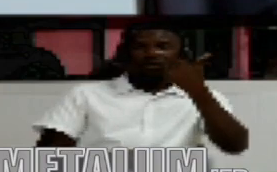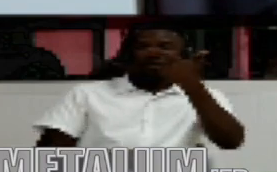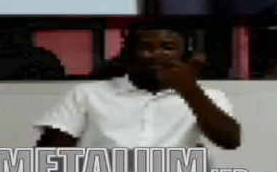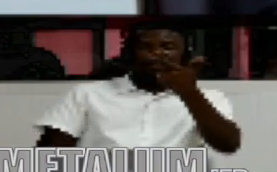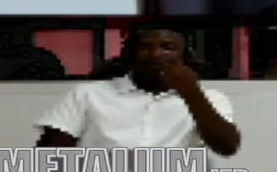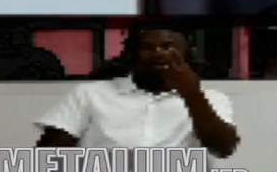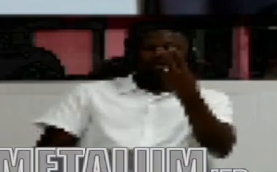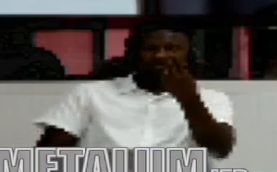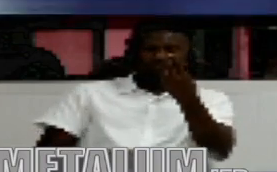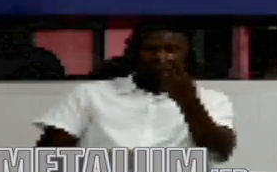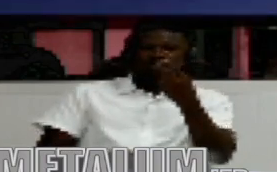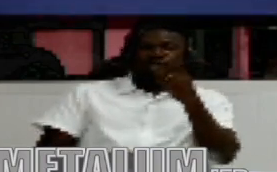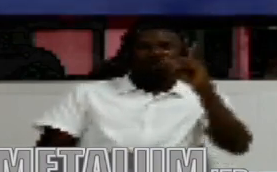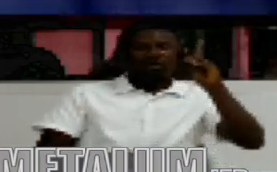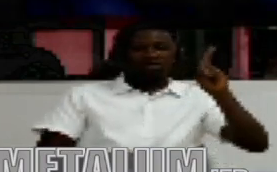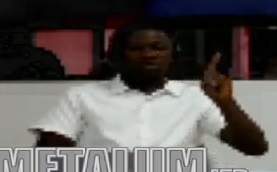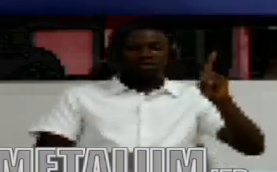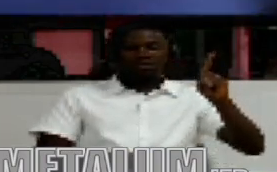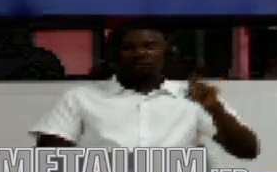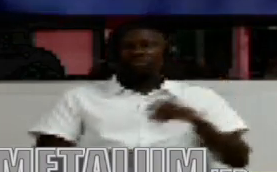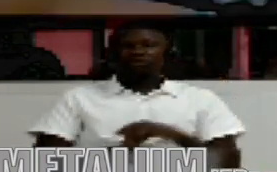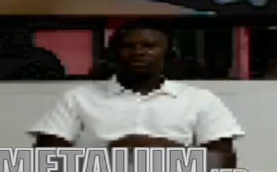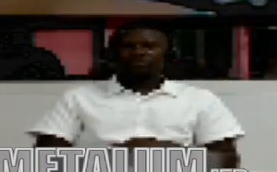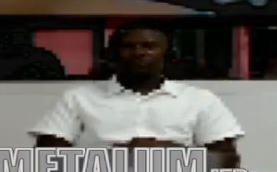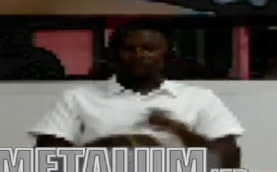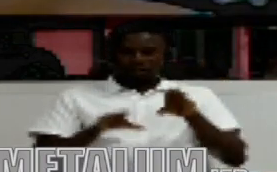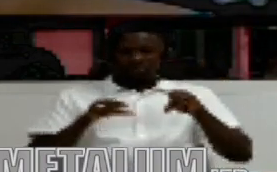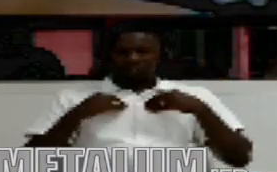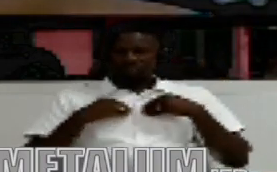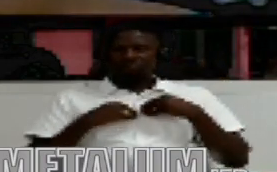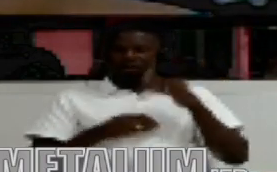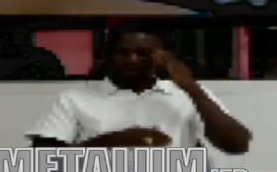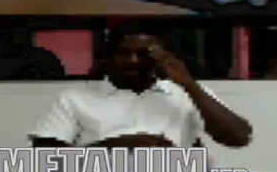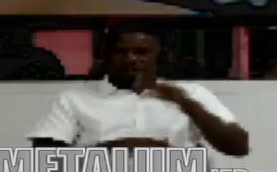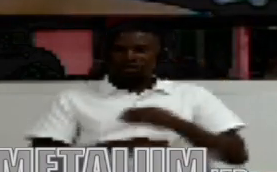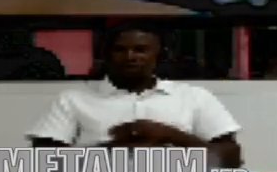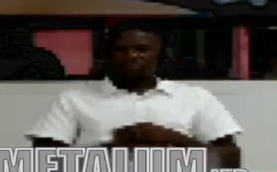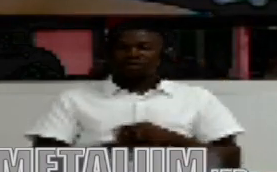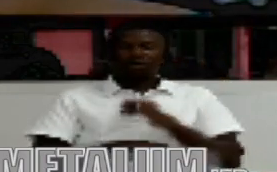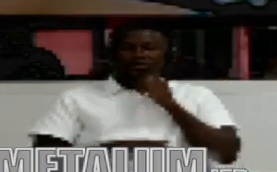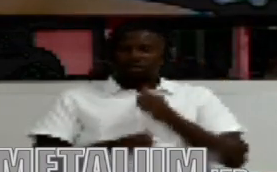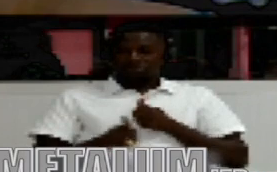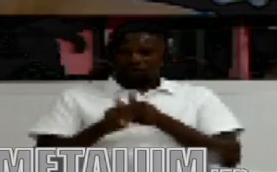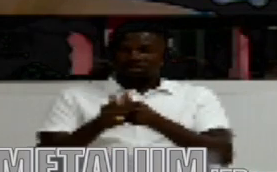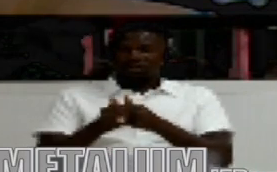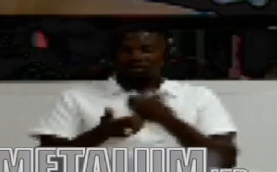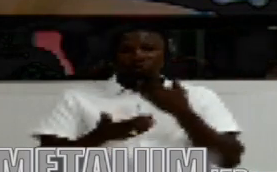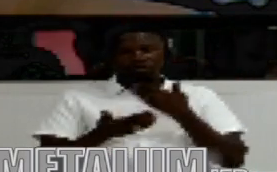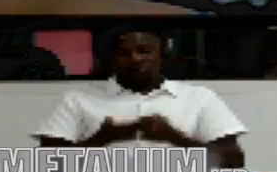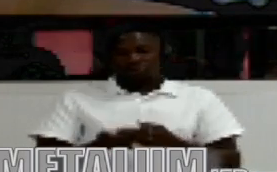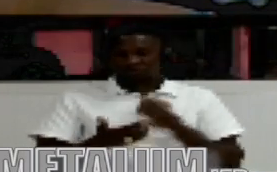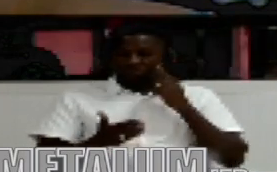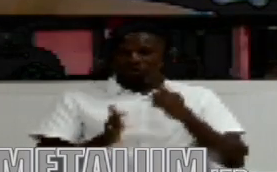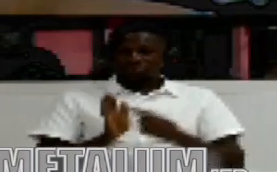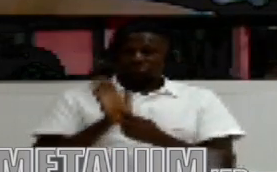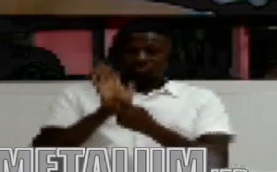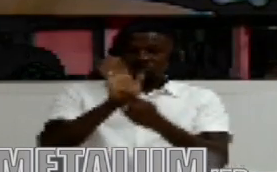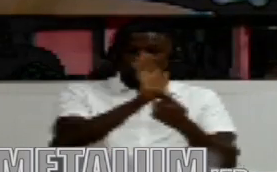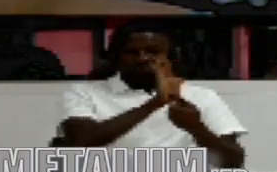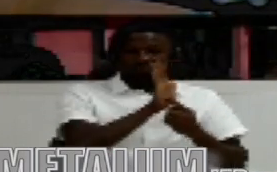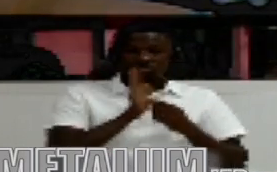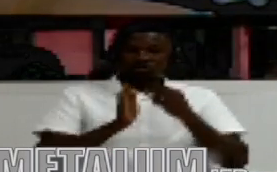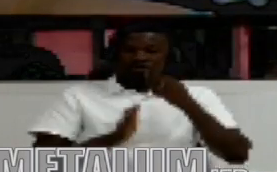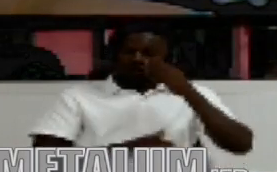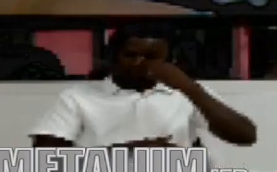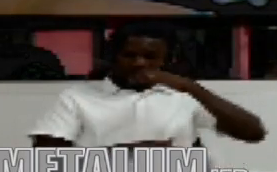Request also granted. Thank you. Mr. Usher, kindly show the commissioners the report. Do you have another report with